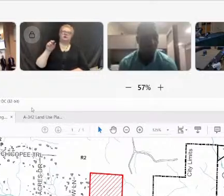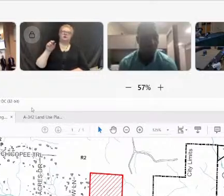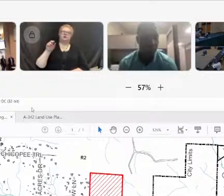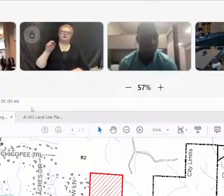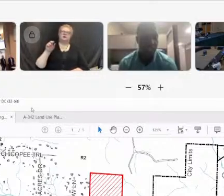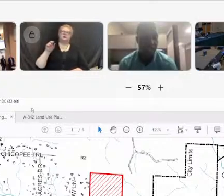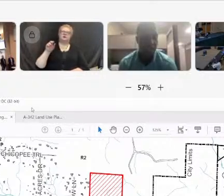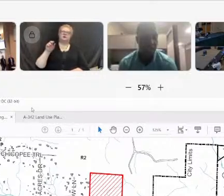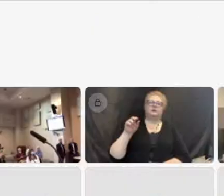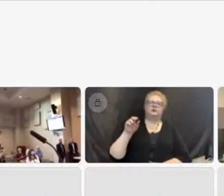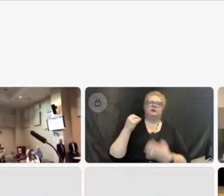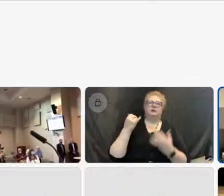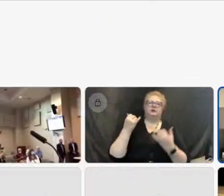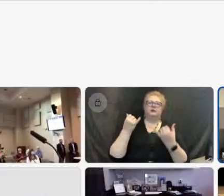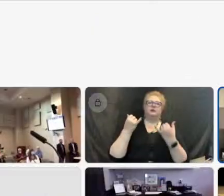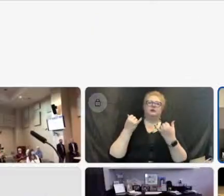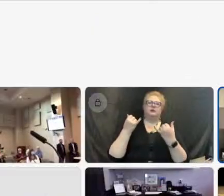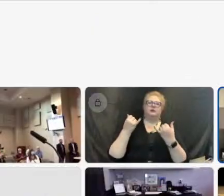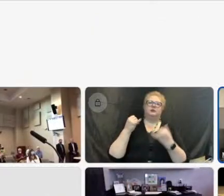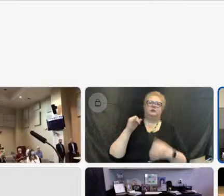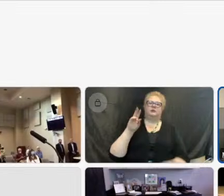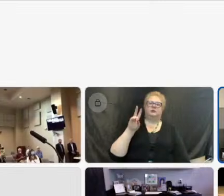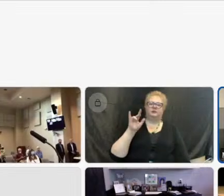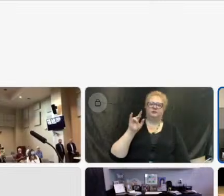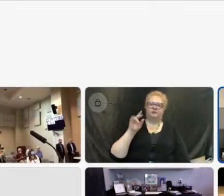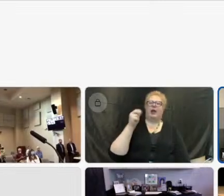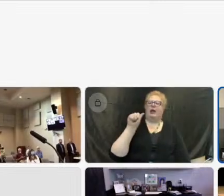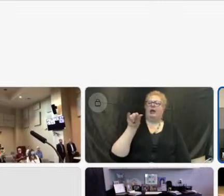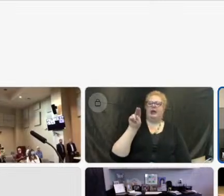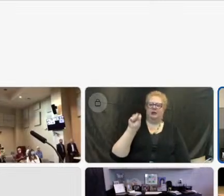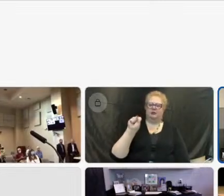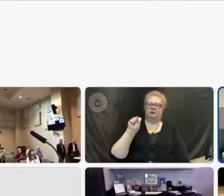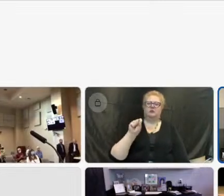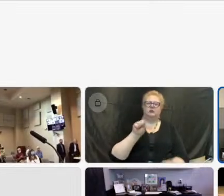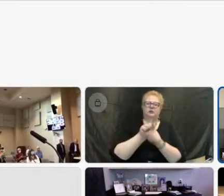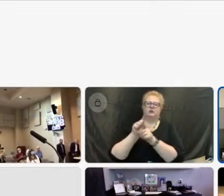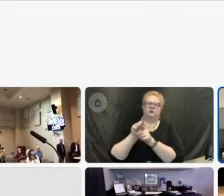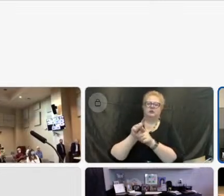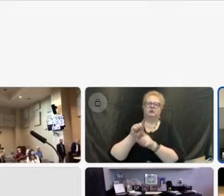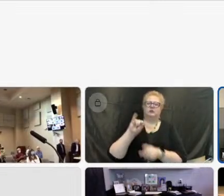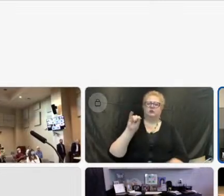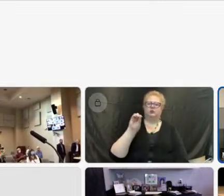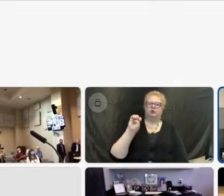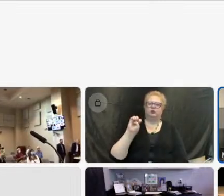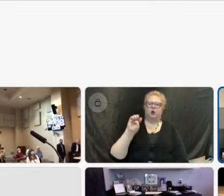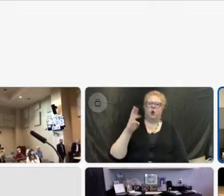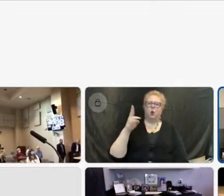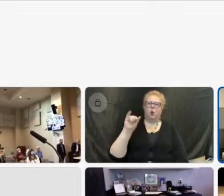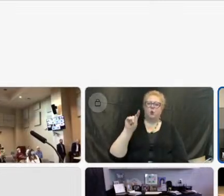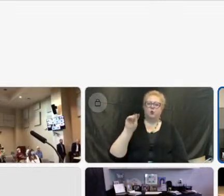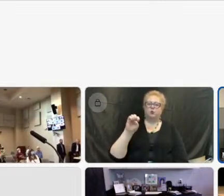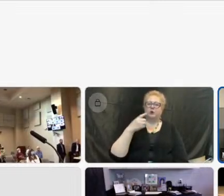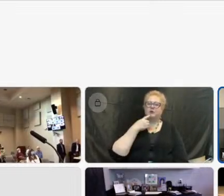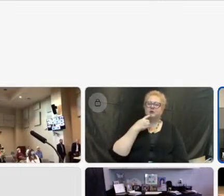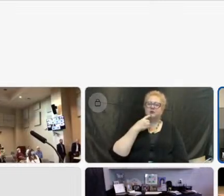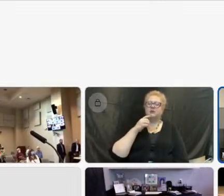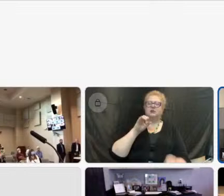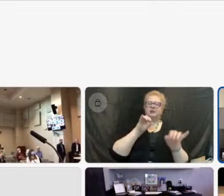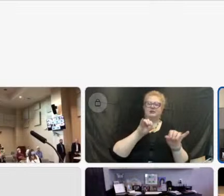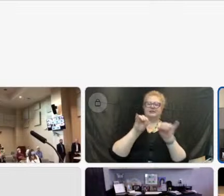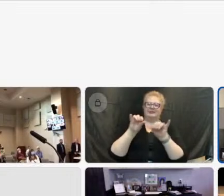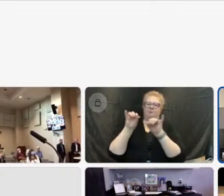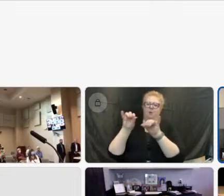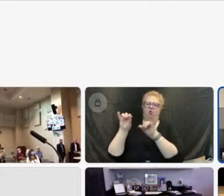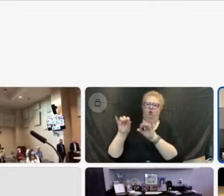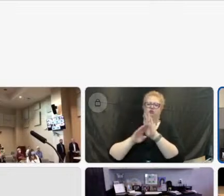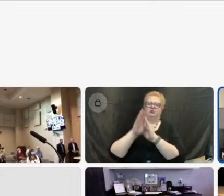And this is more just a comment. As Joe White said, there are similar developments to this in the city of